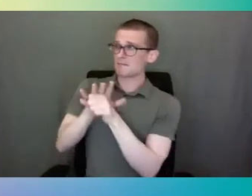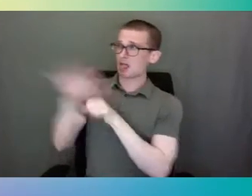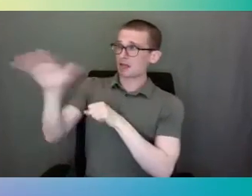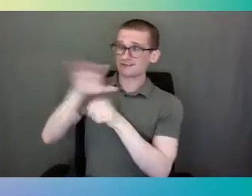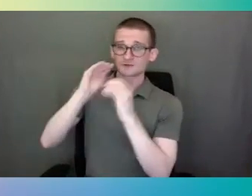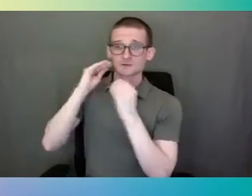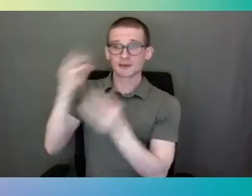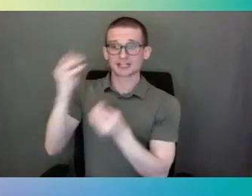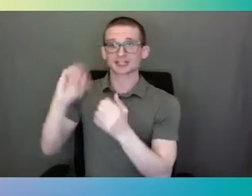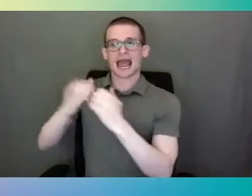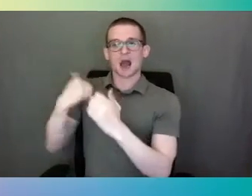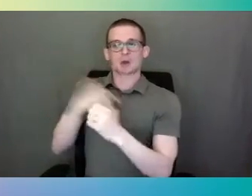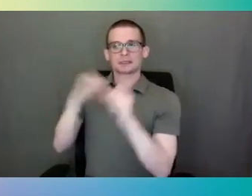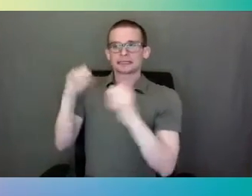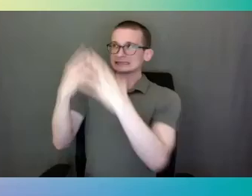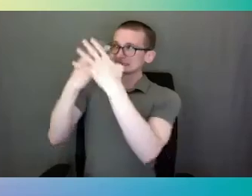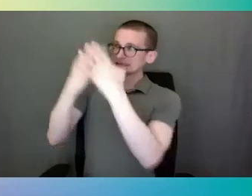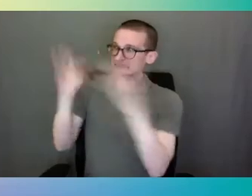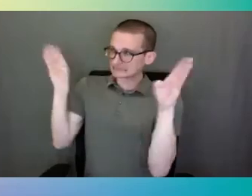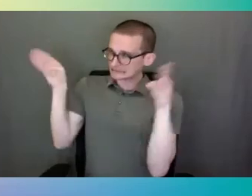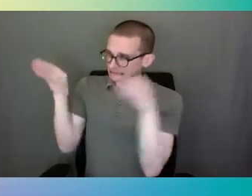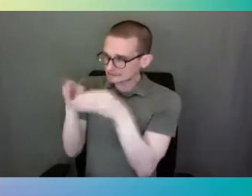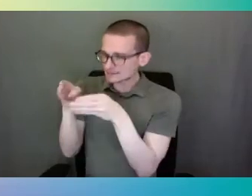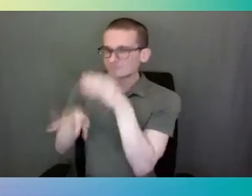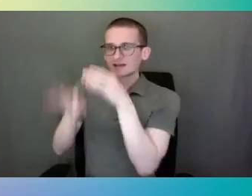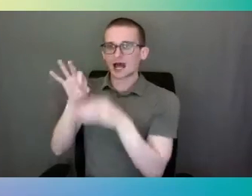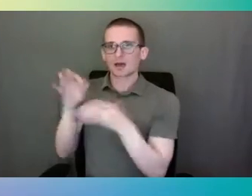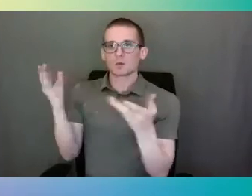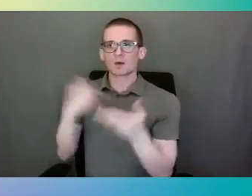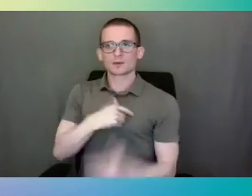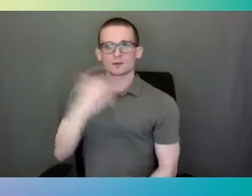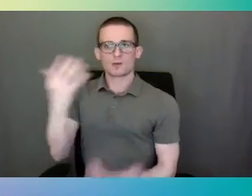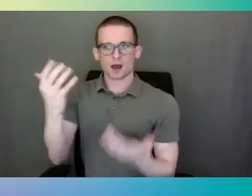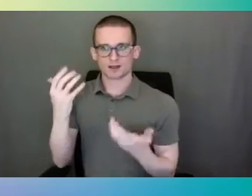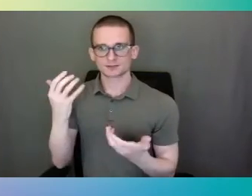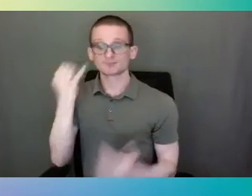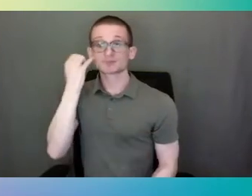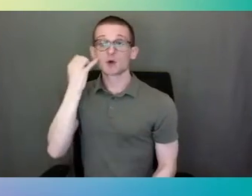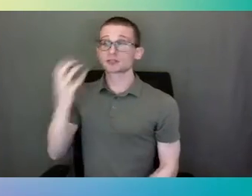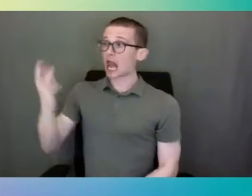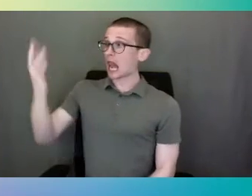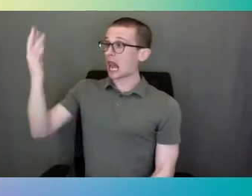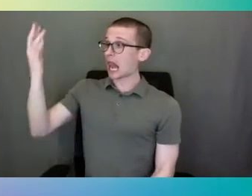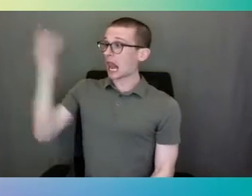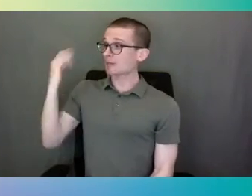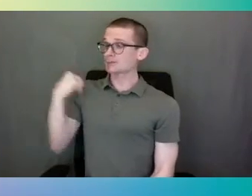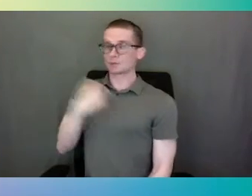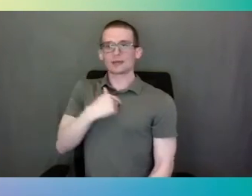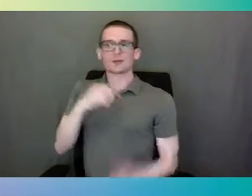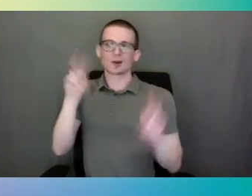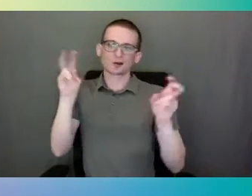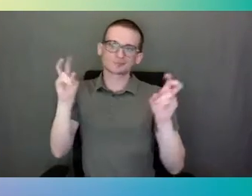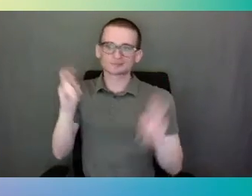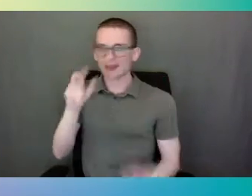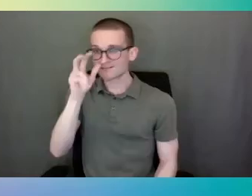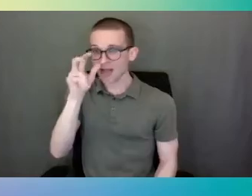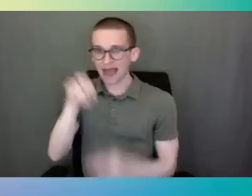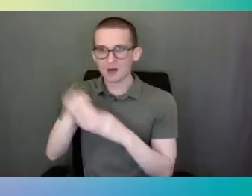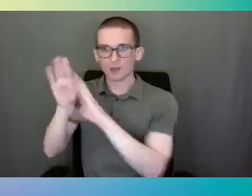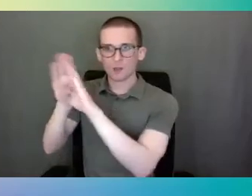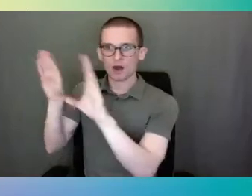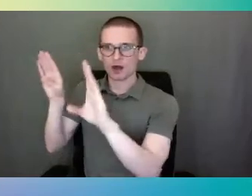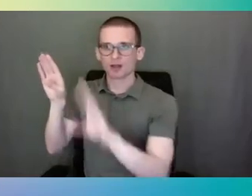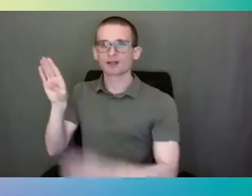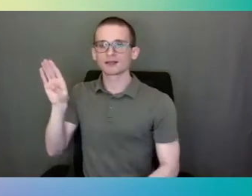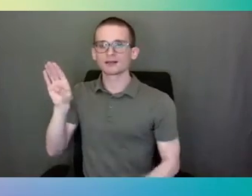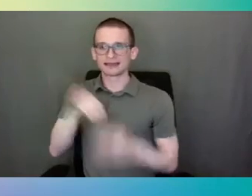which was if we could be a fly on the wall when they made that decision, that fateful decision, which we found out was in the 1930s,